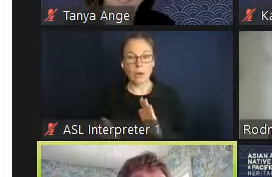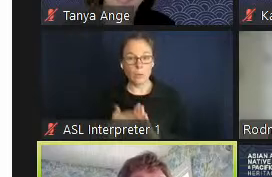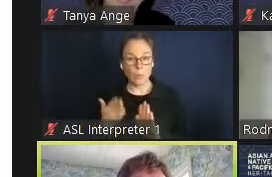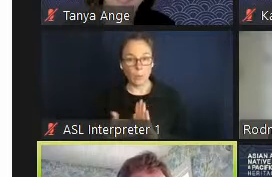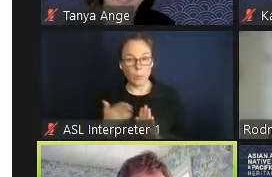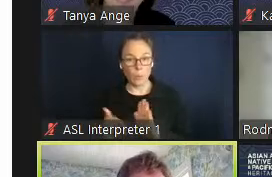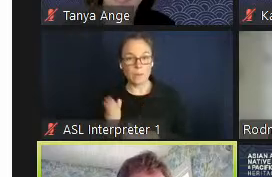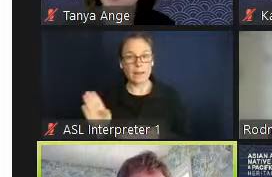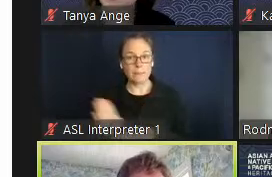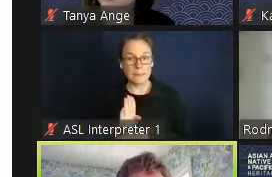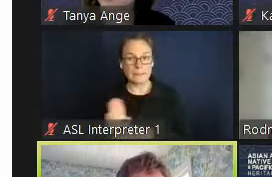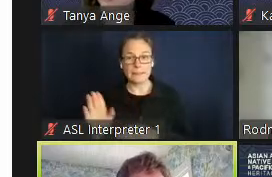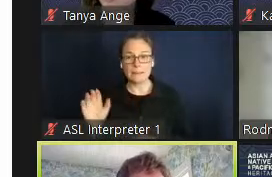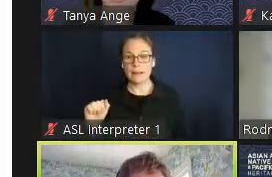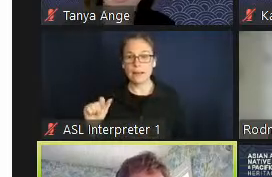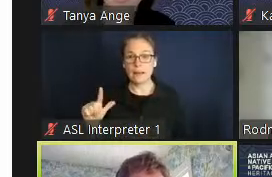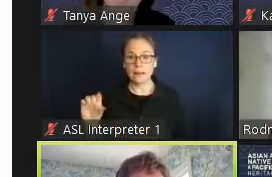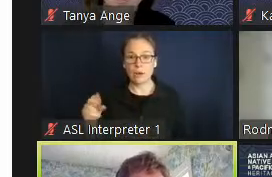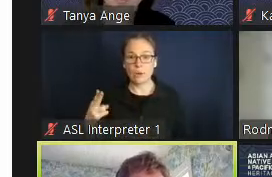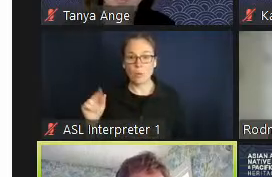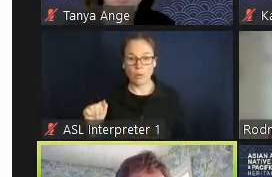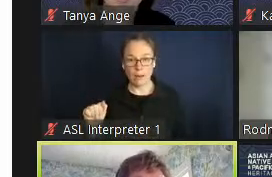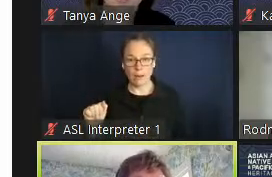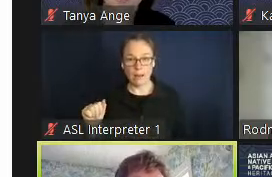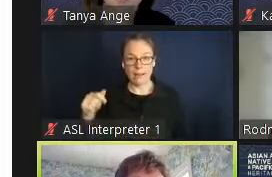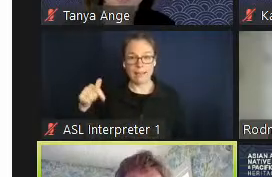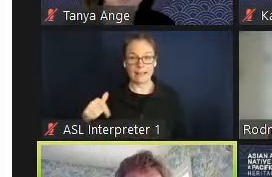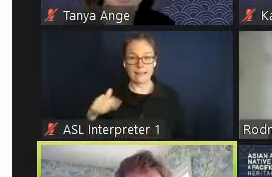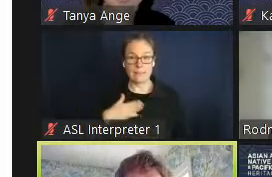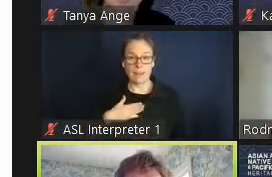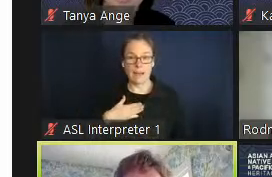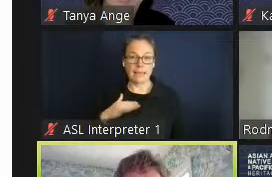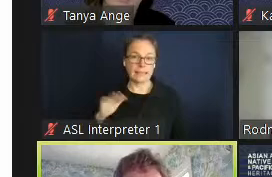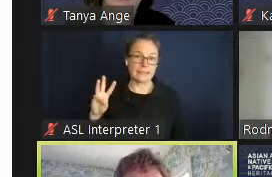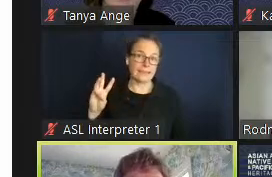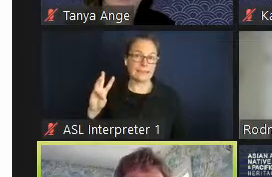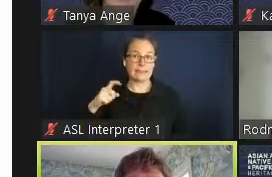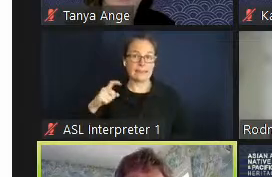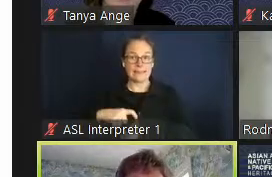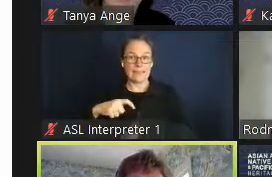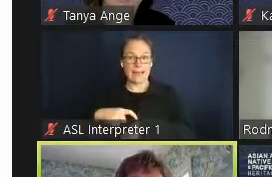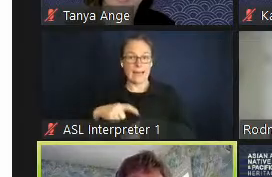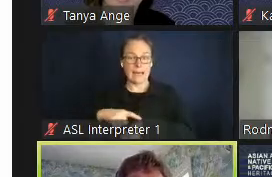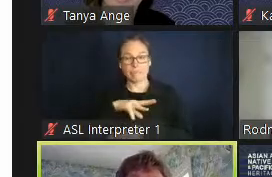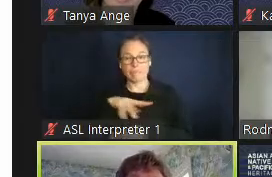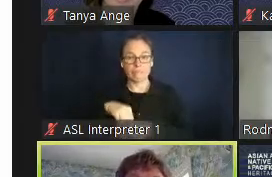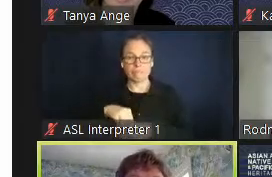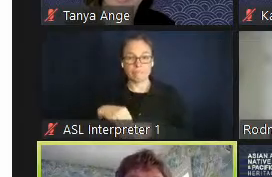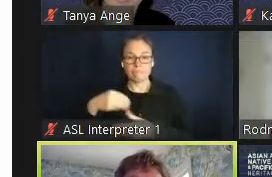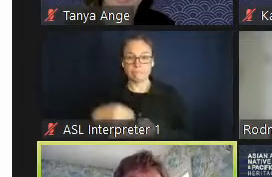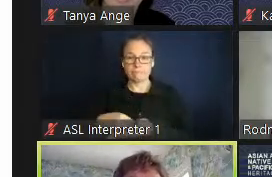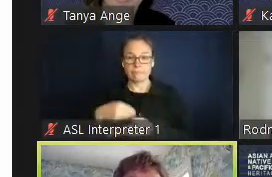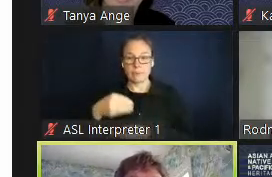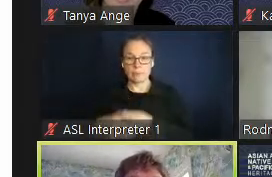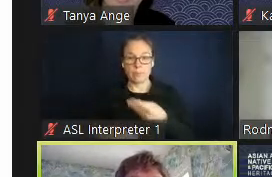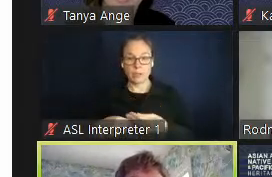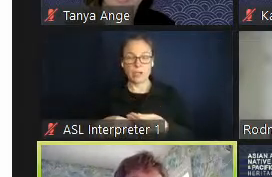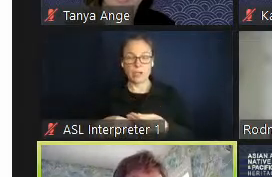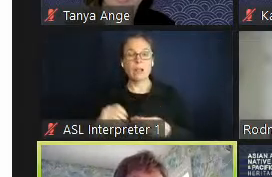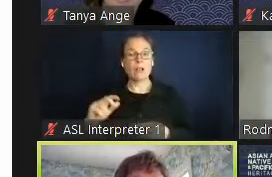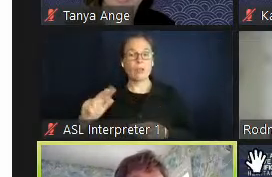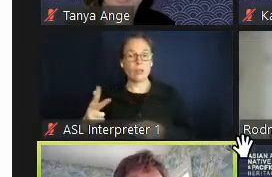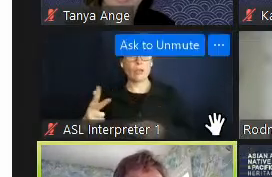Aloha. This is my 6th time going through the budget process, my 3rd term in a